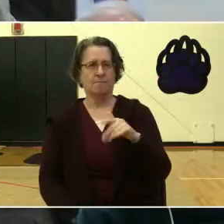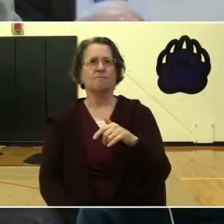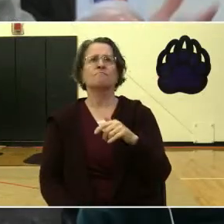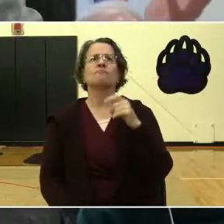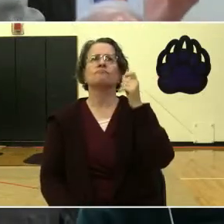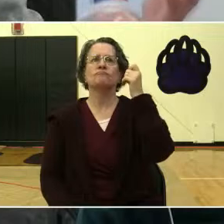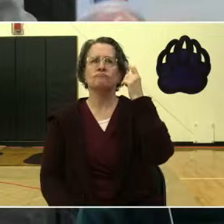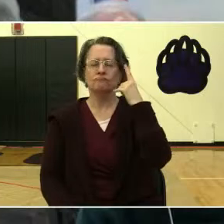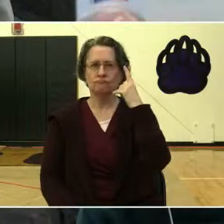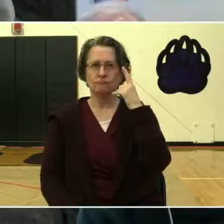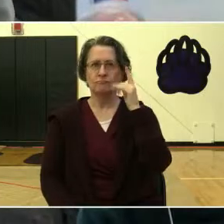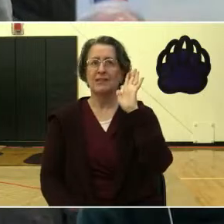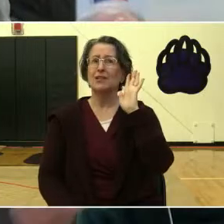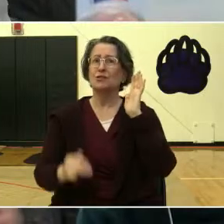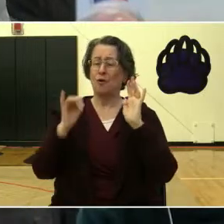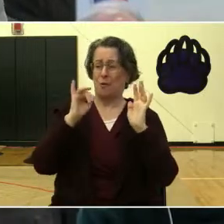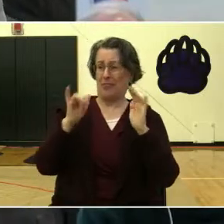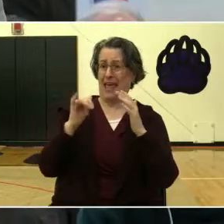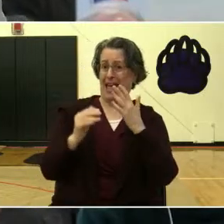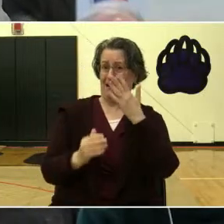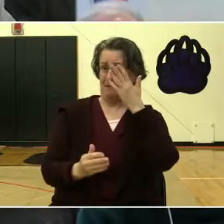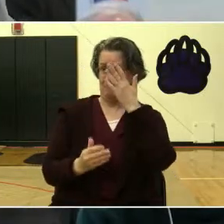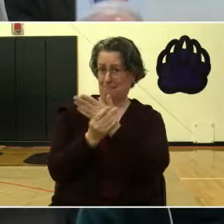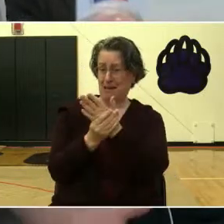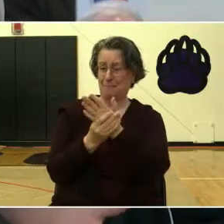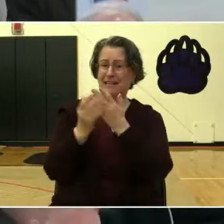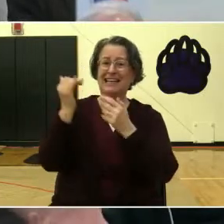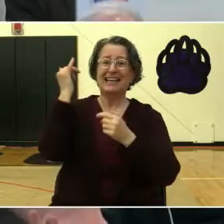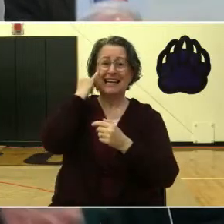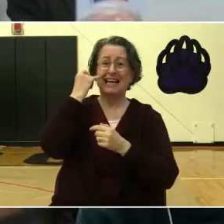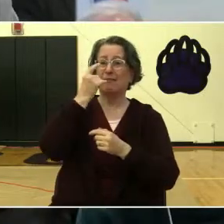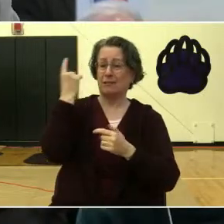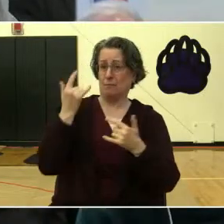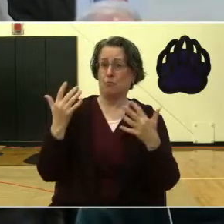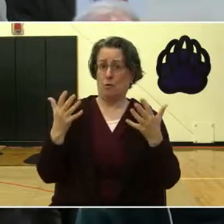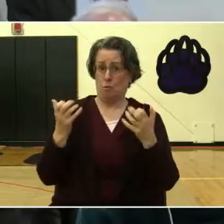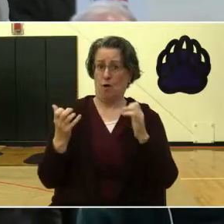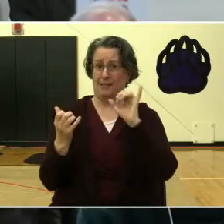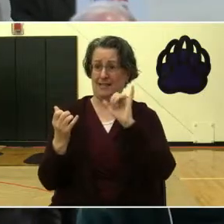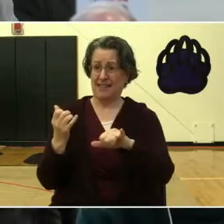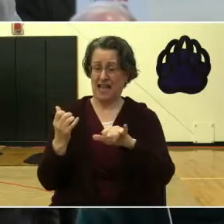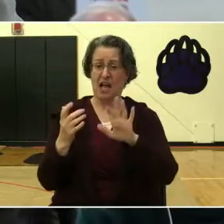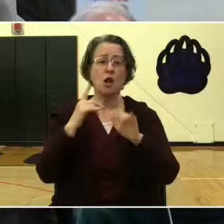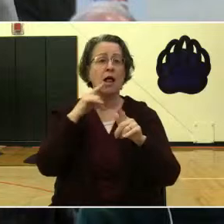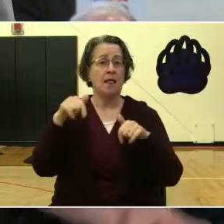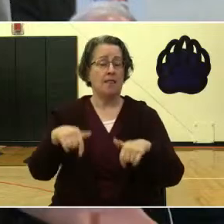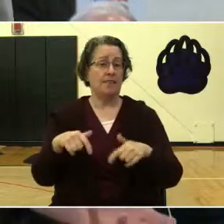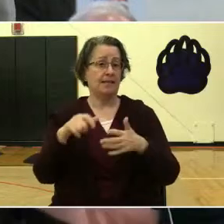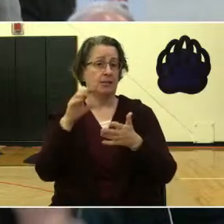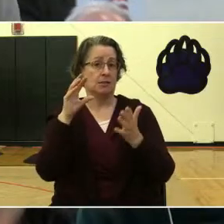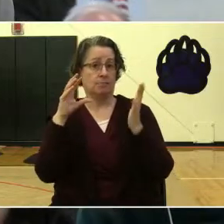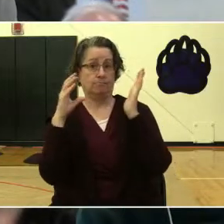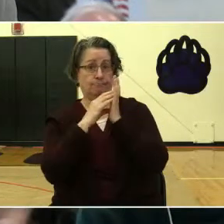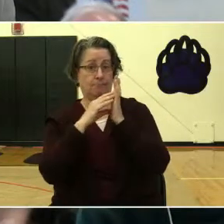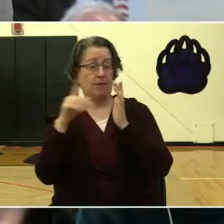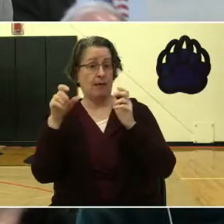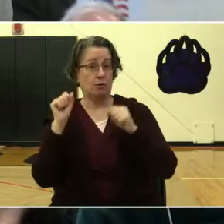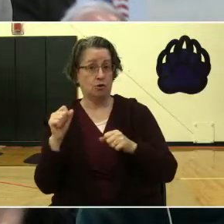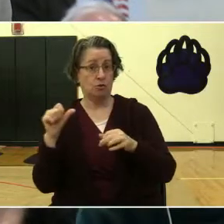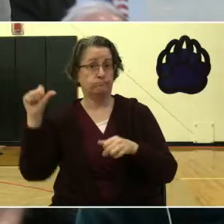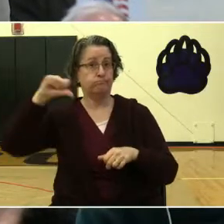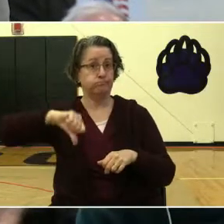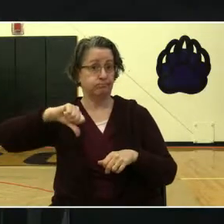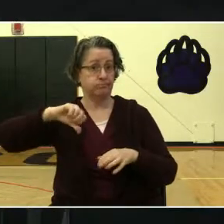as they could to the intent of that Amendment they would vote no on this article and then propose something in other